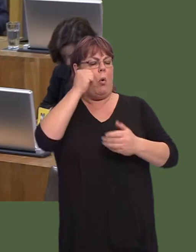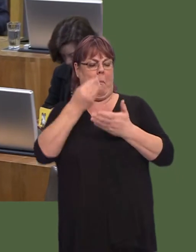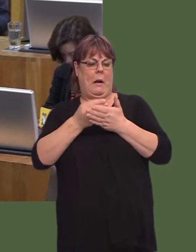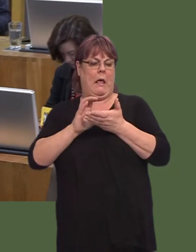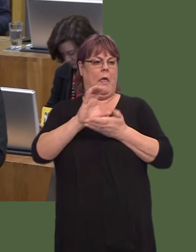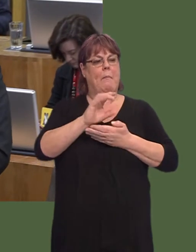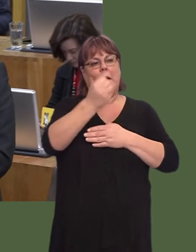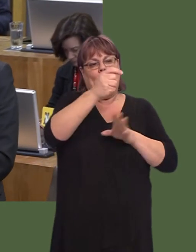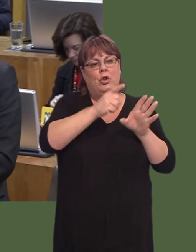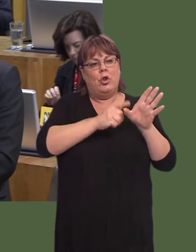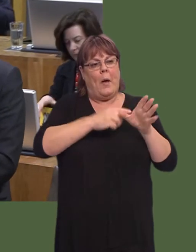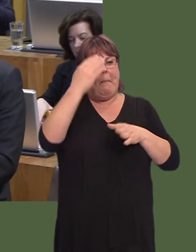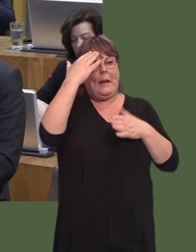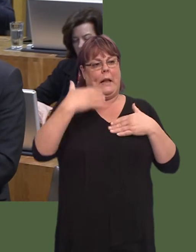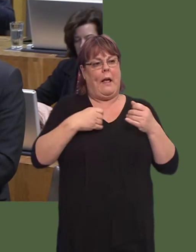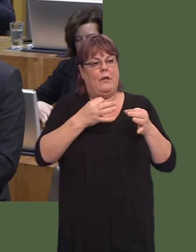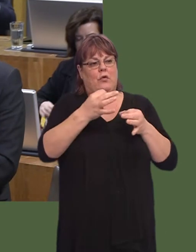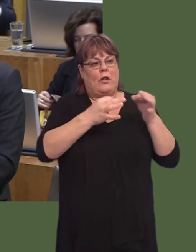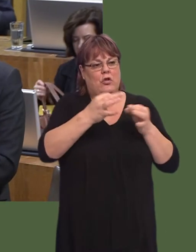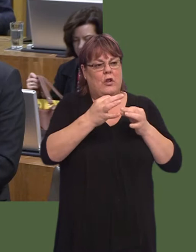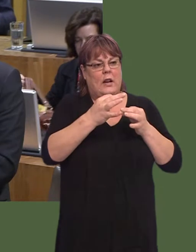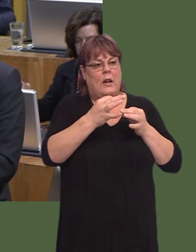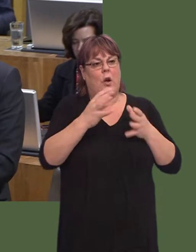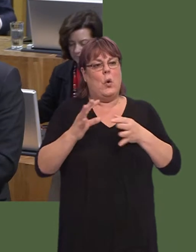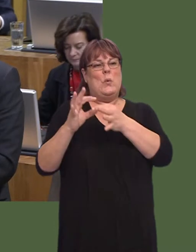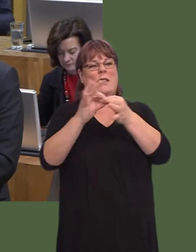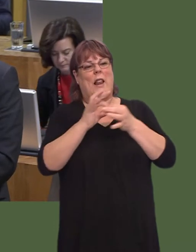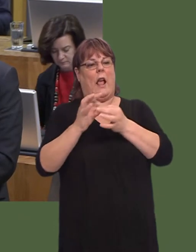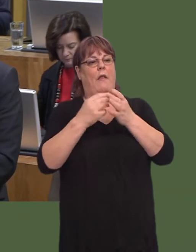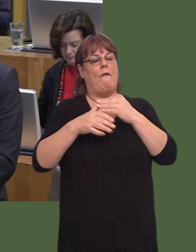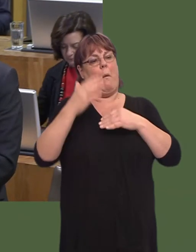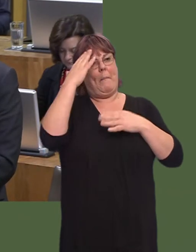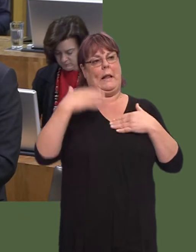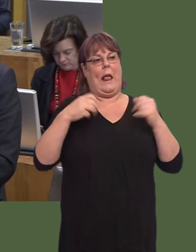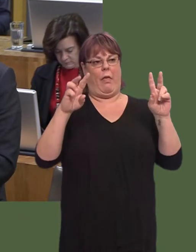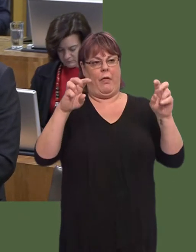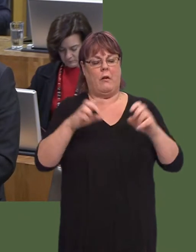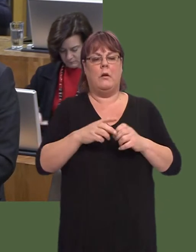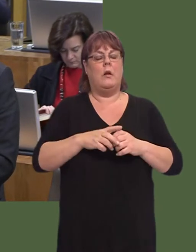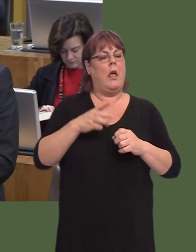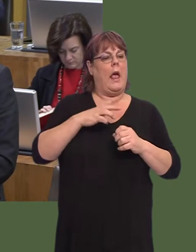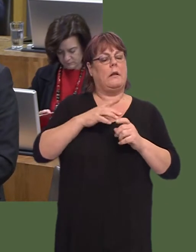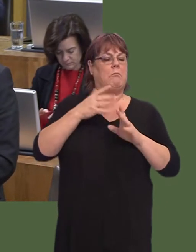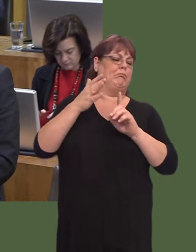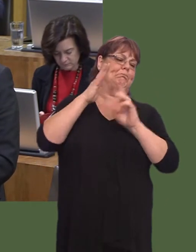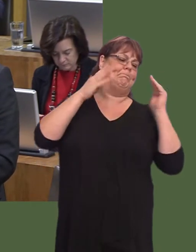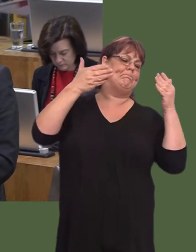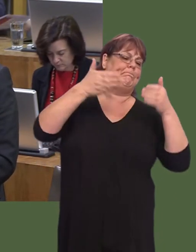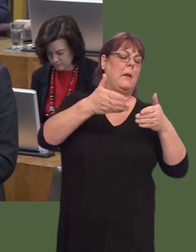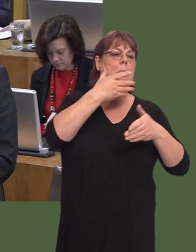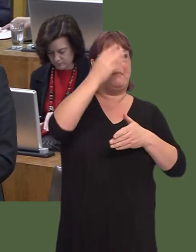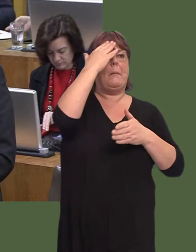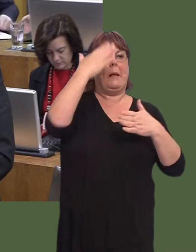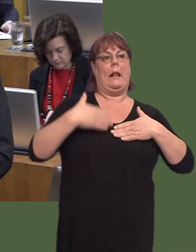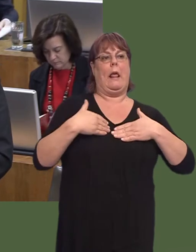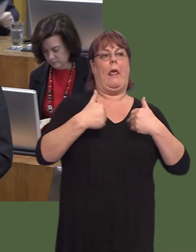available. Our 10-year mental health strategy together for mental health takes a population approach to improving the mental well-being of people in